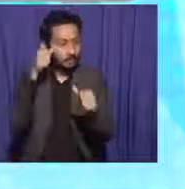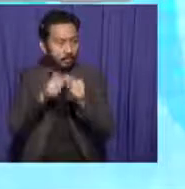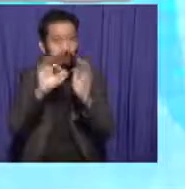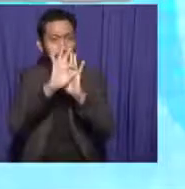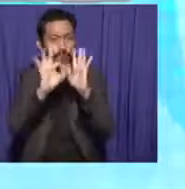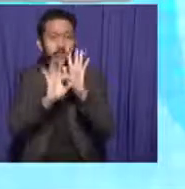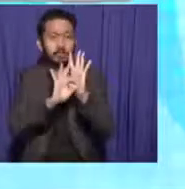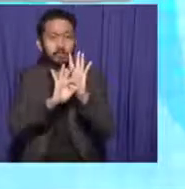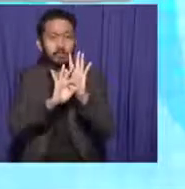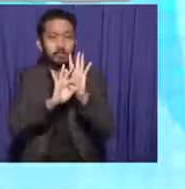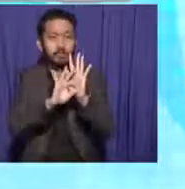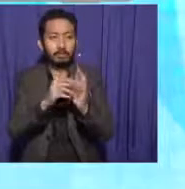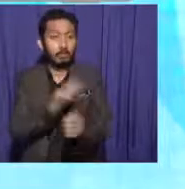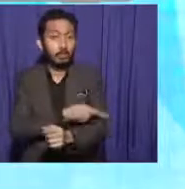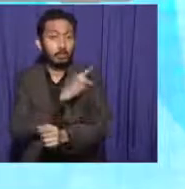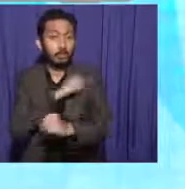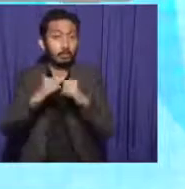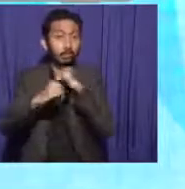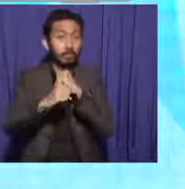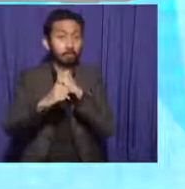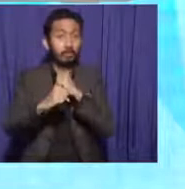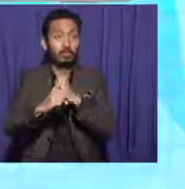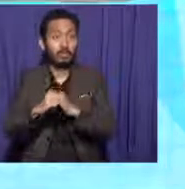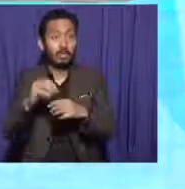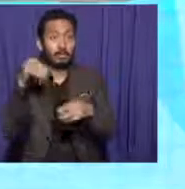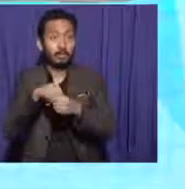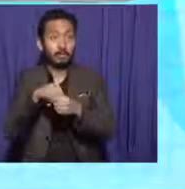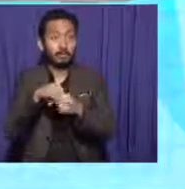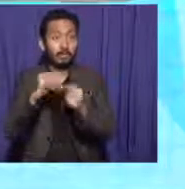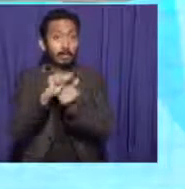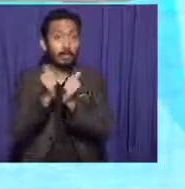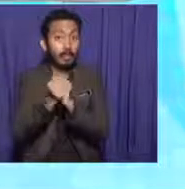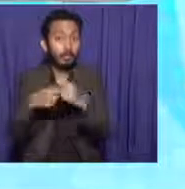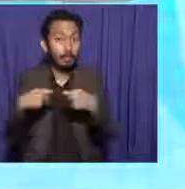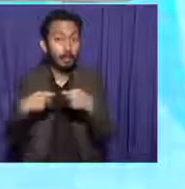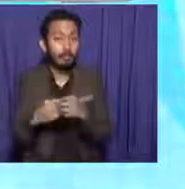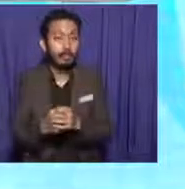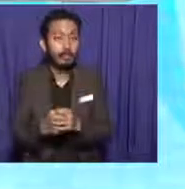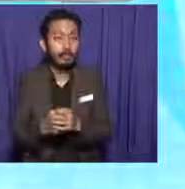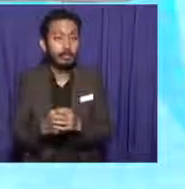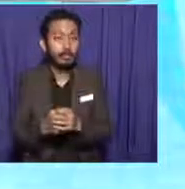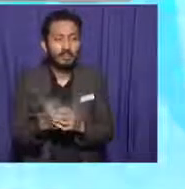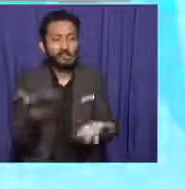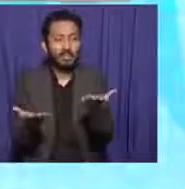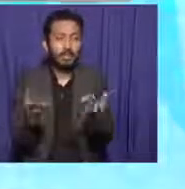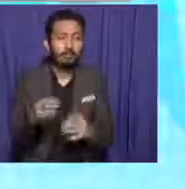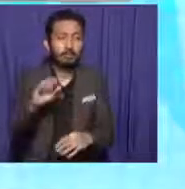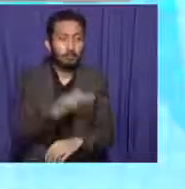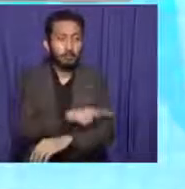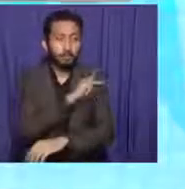resistor in alternating current. Average power is equal to Vrms times